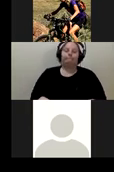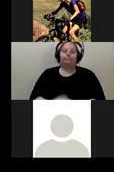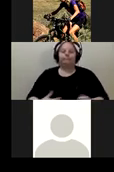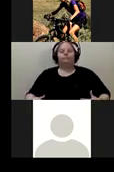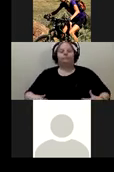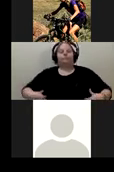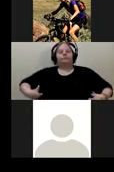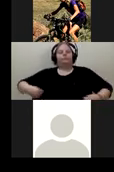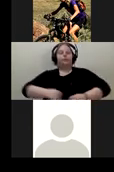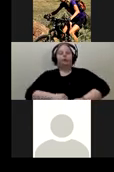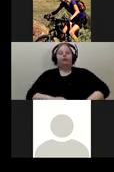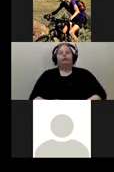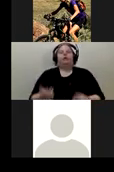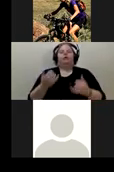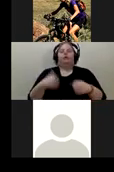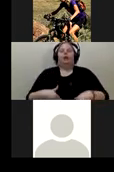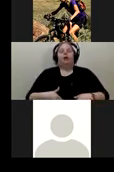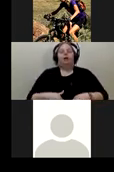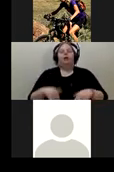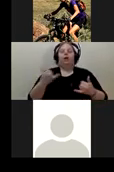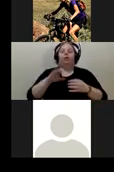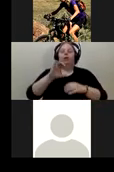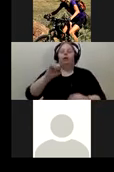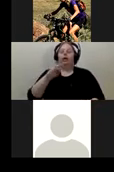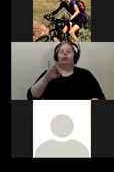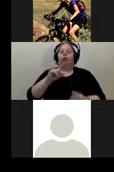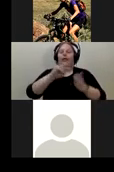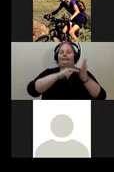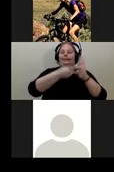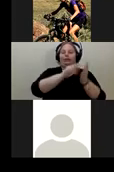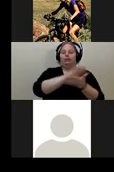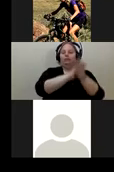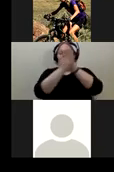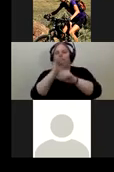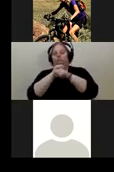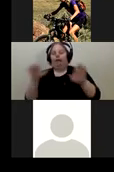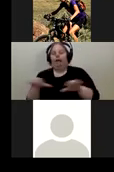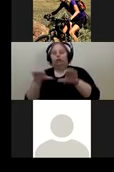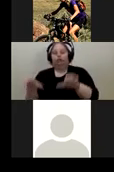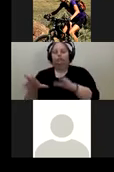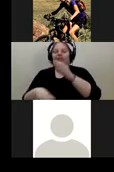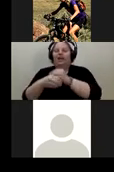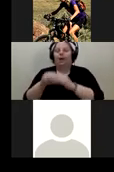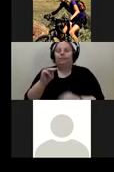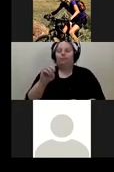So let's turn ethical intent into ethical action and add a little morality to